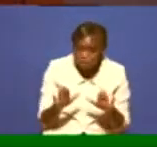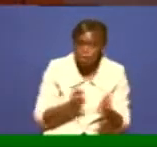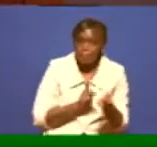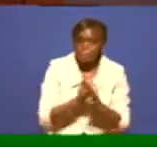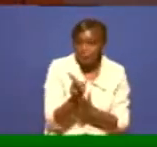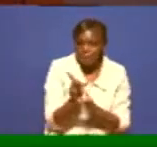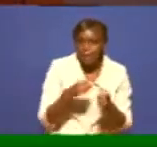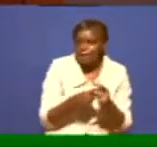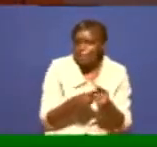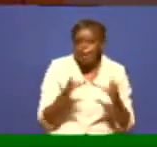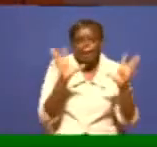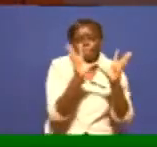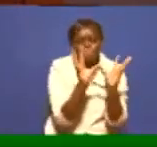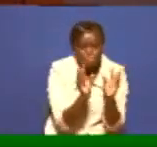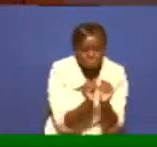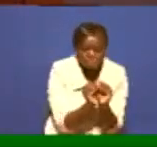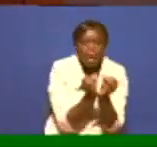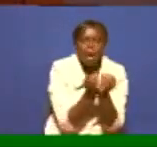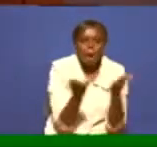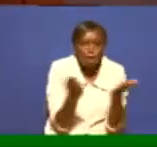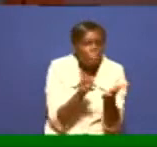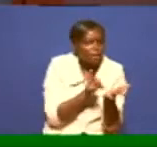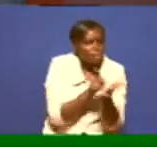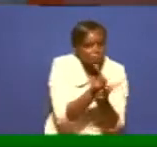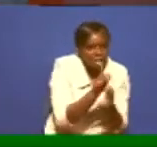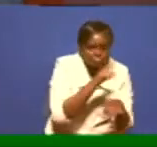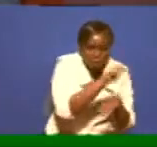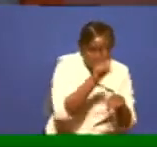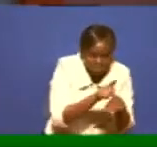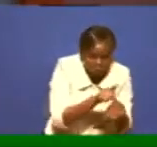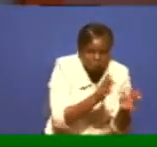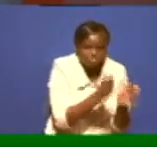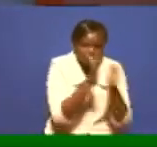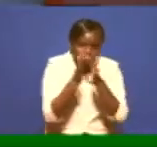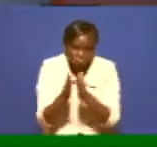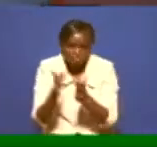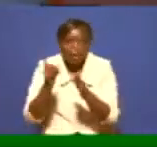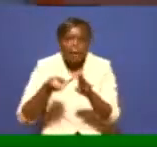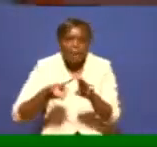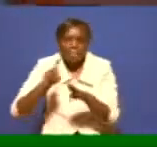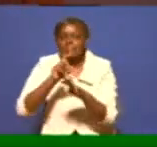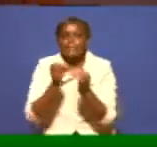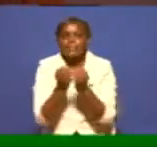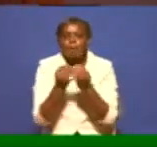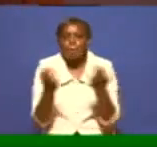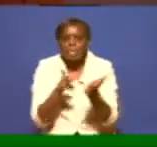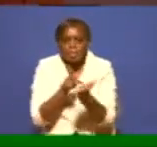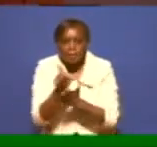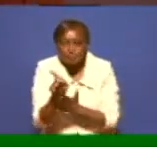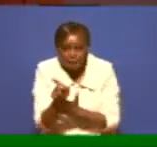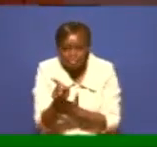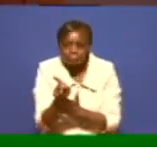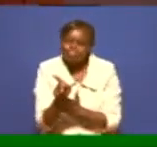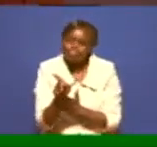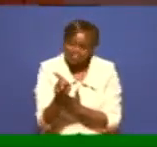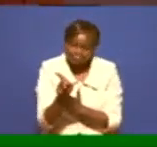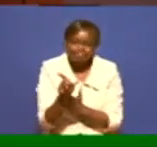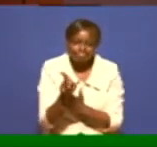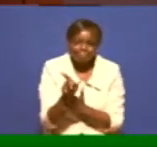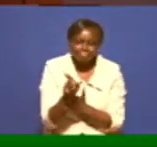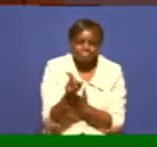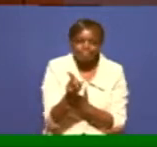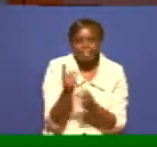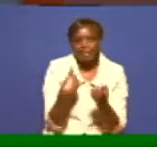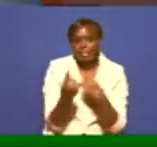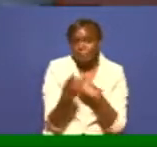will be the totality in terms of how much was paid in principal and how much was paid in interest. Mr. Speaker, you know, we had a very interesting debate in this House